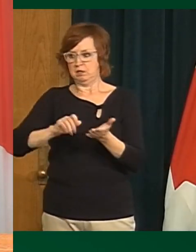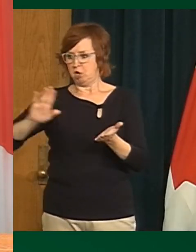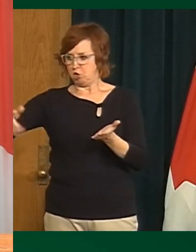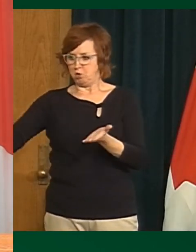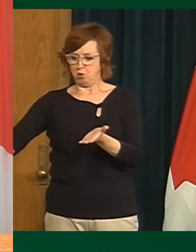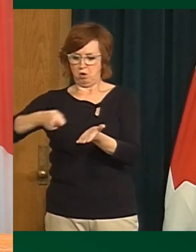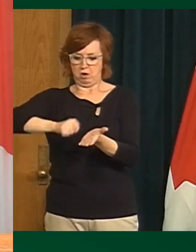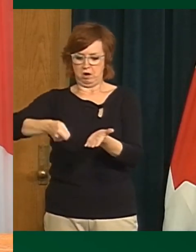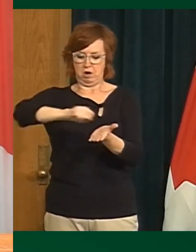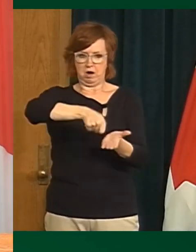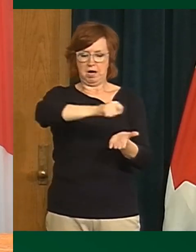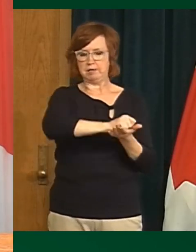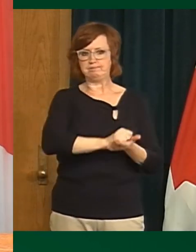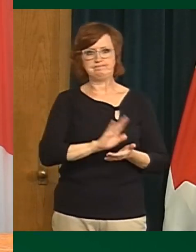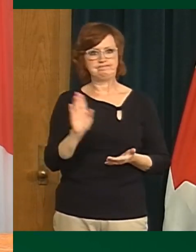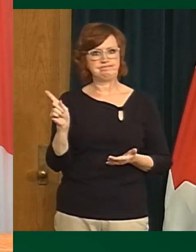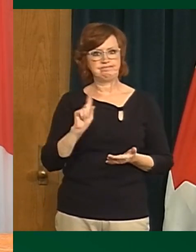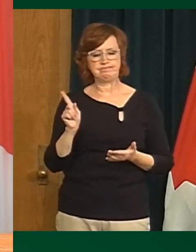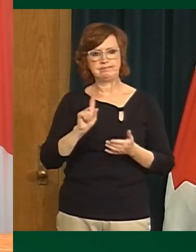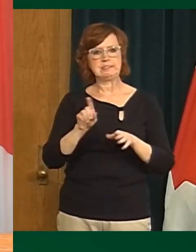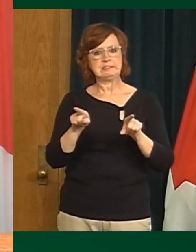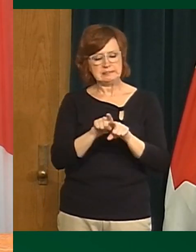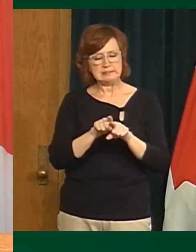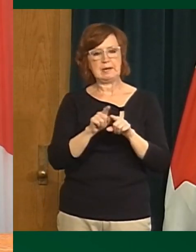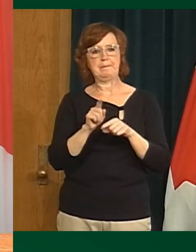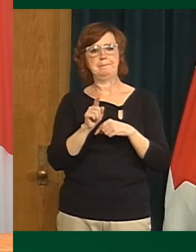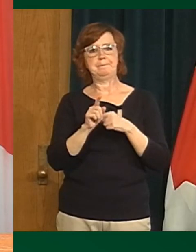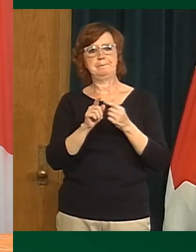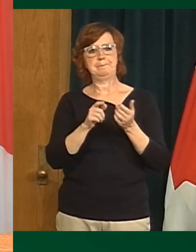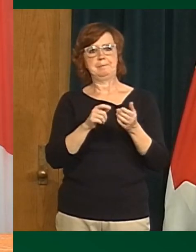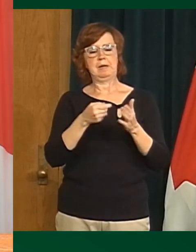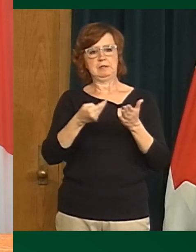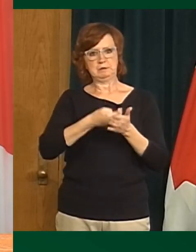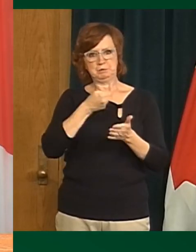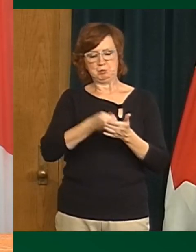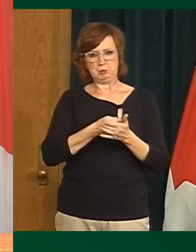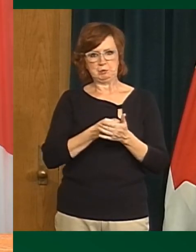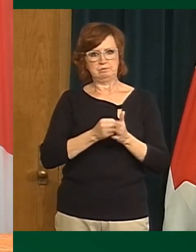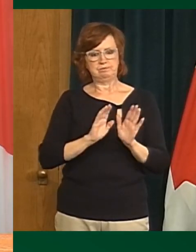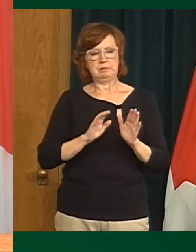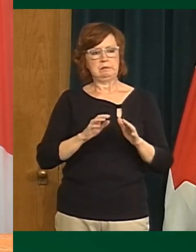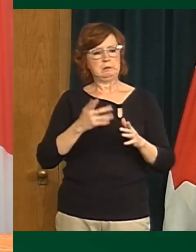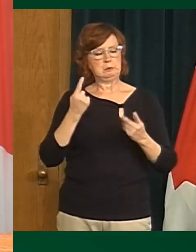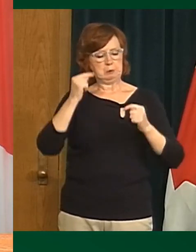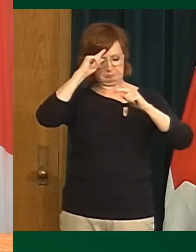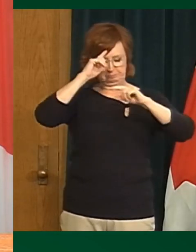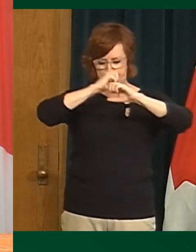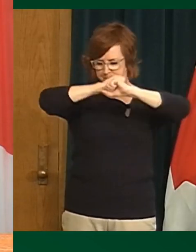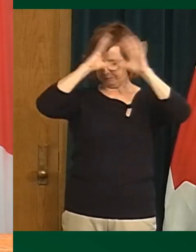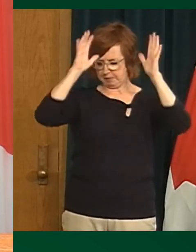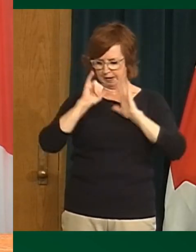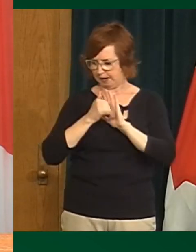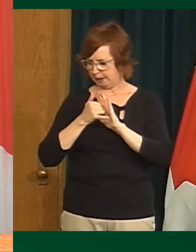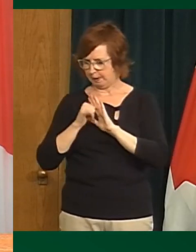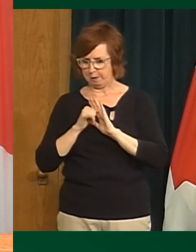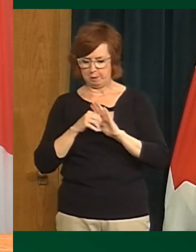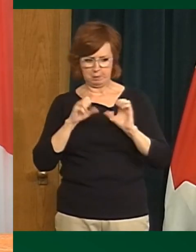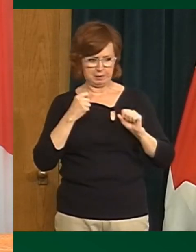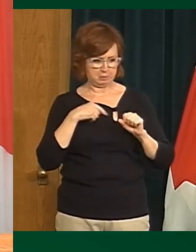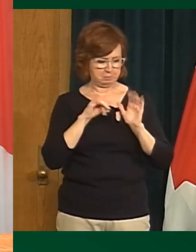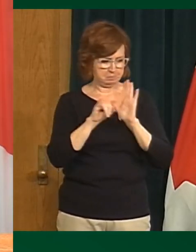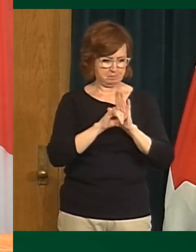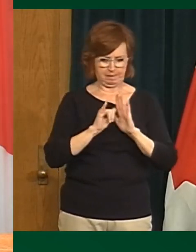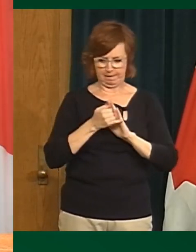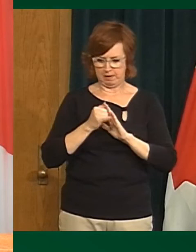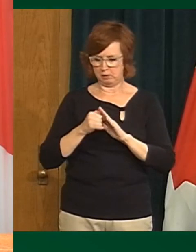at the guidelines for restaurants and say how you can provide a safer experience to your virtual household or to a small group of friends. I think that's what all of us need to